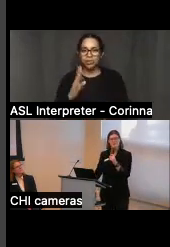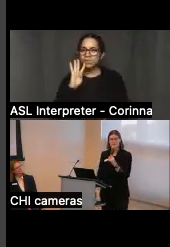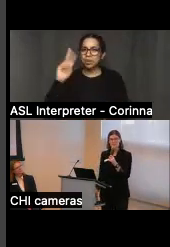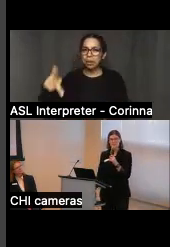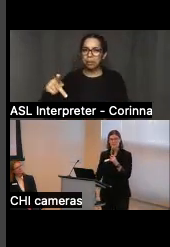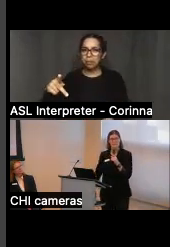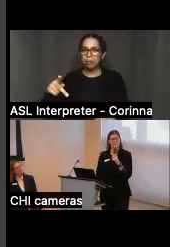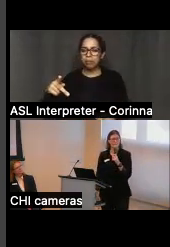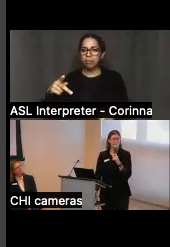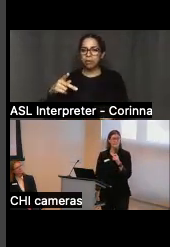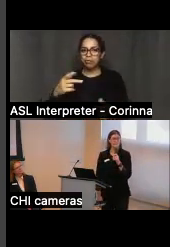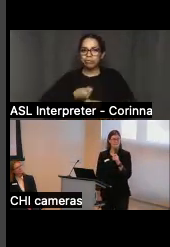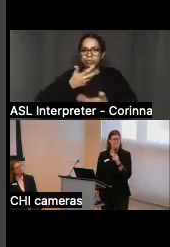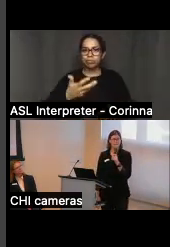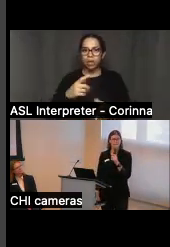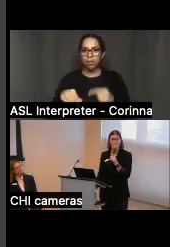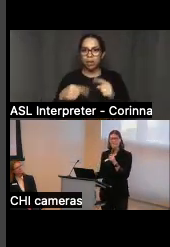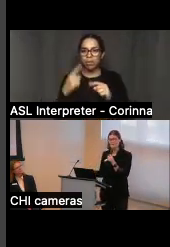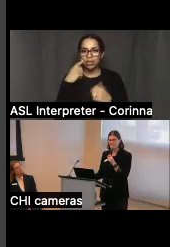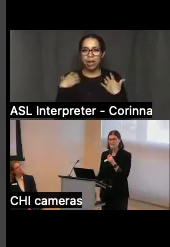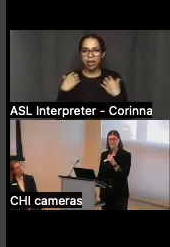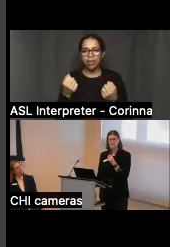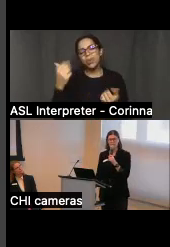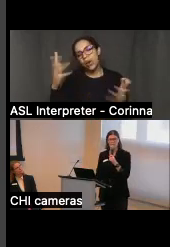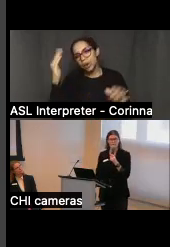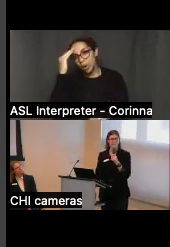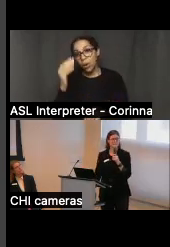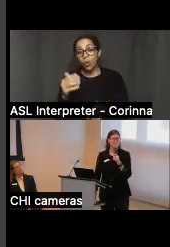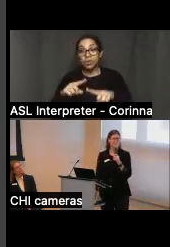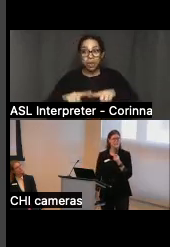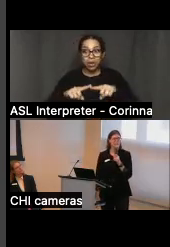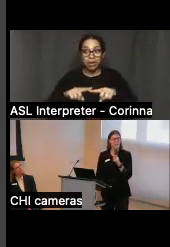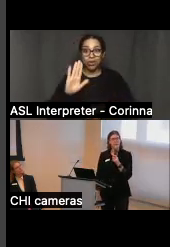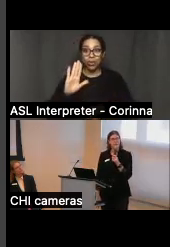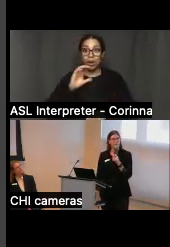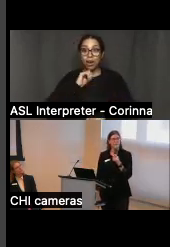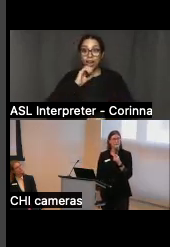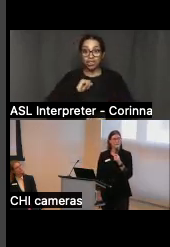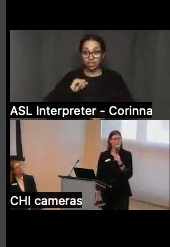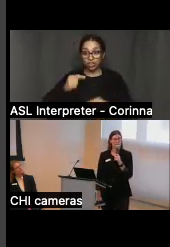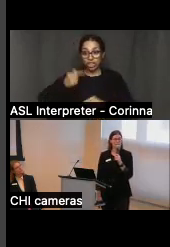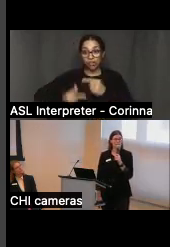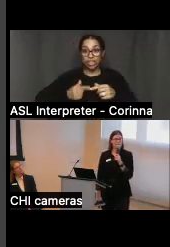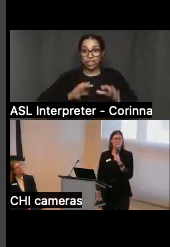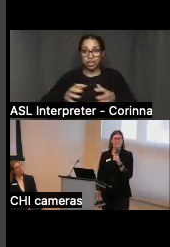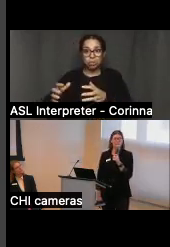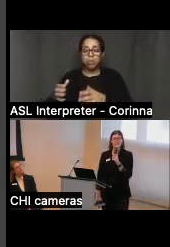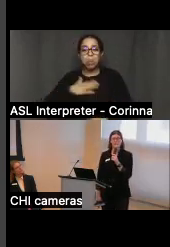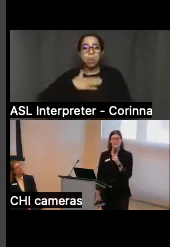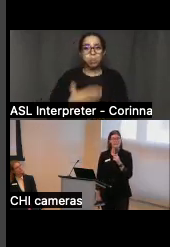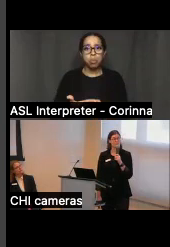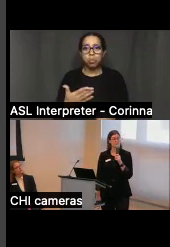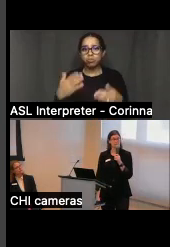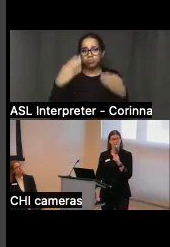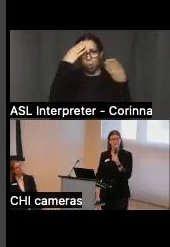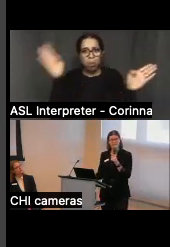different generations might be more comfortable actually speaking about their experiences. But we also know that many adults were